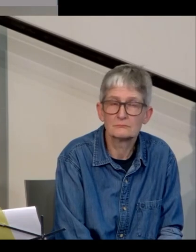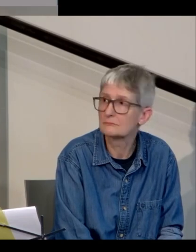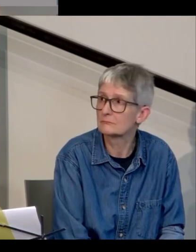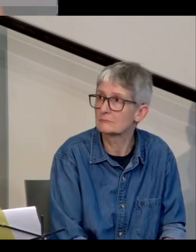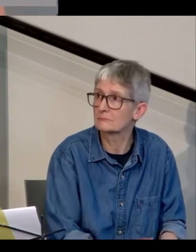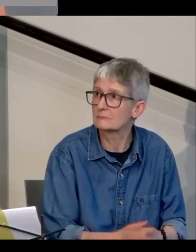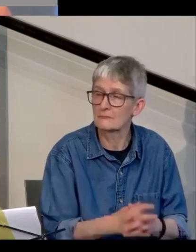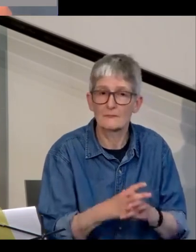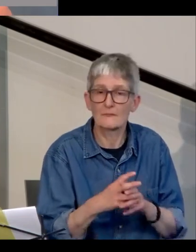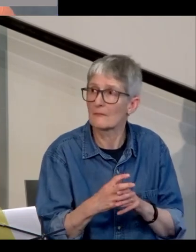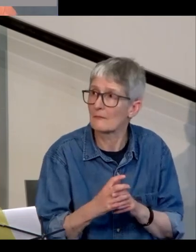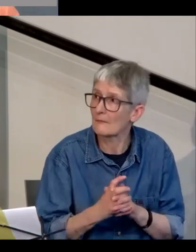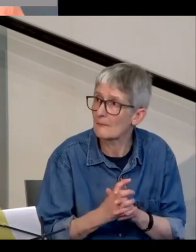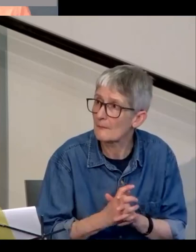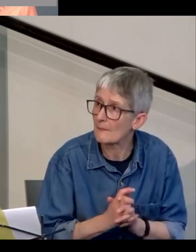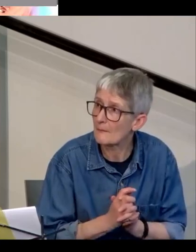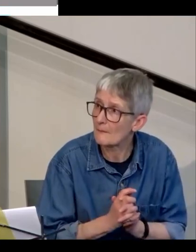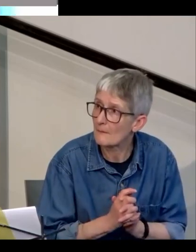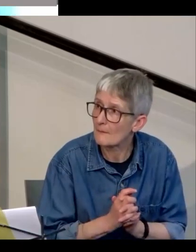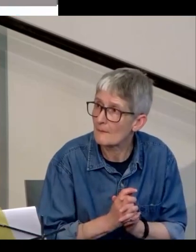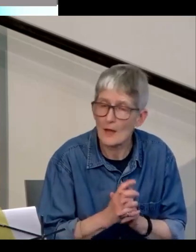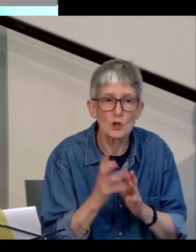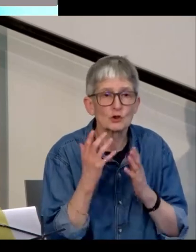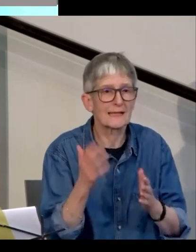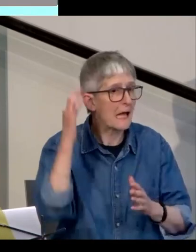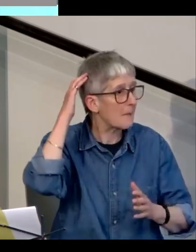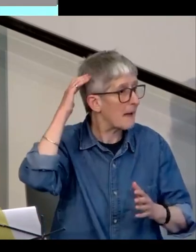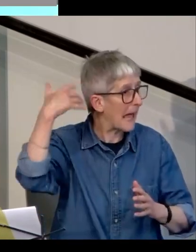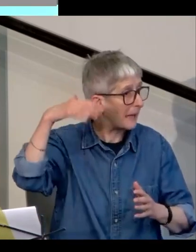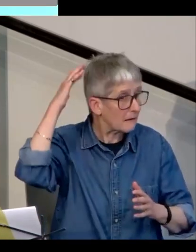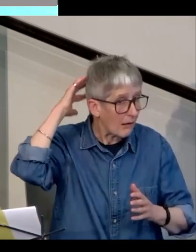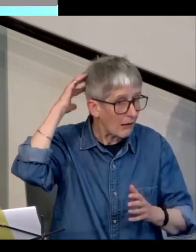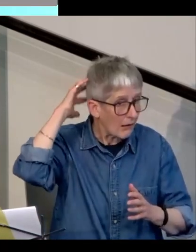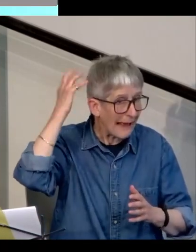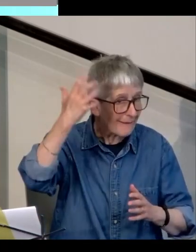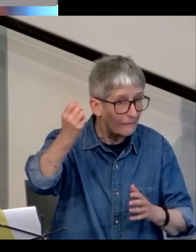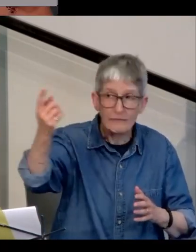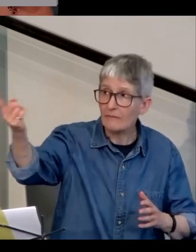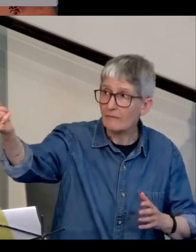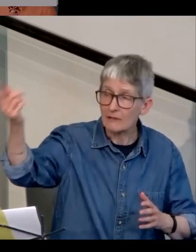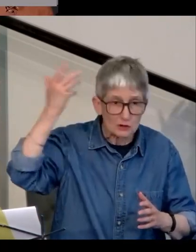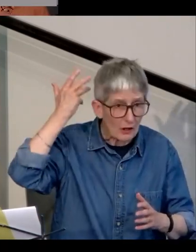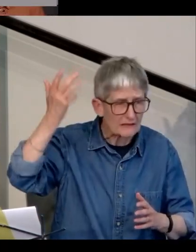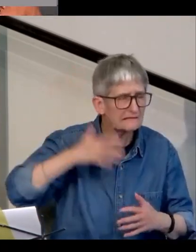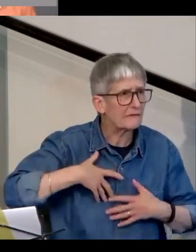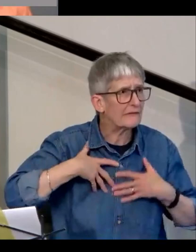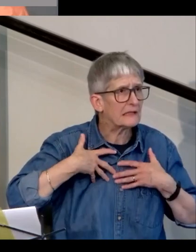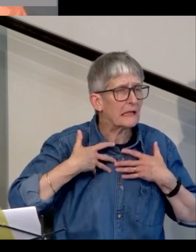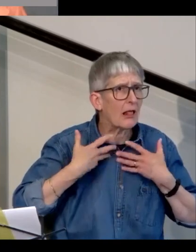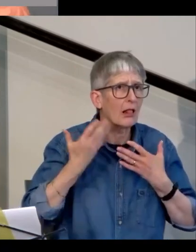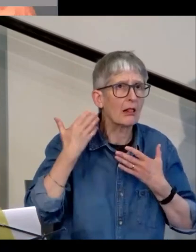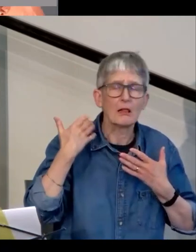I've been experiencing a pain in my head this morning and early in the service, and I felt earlier